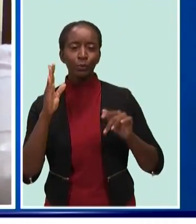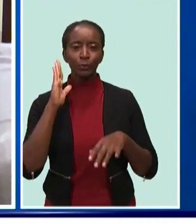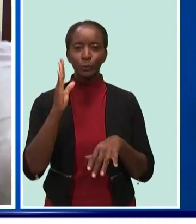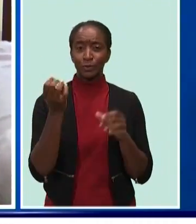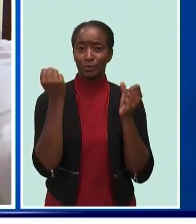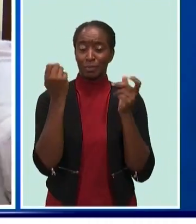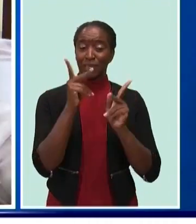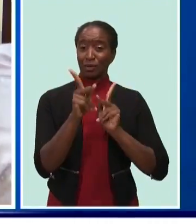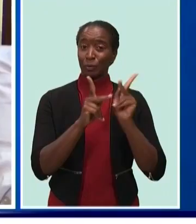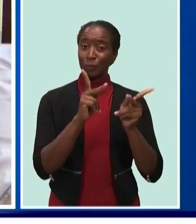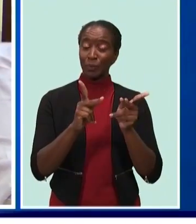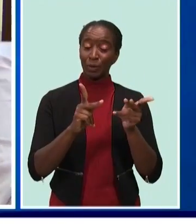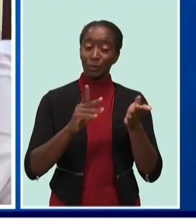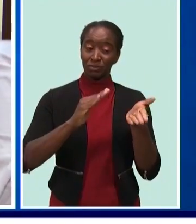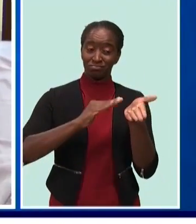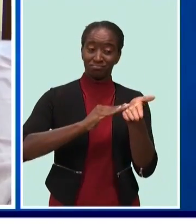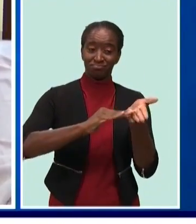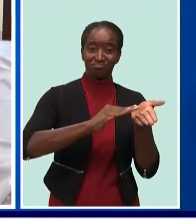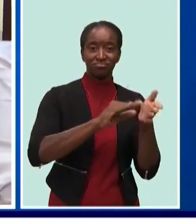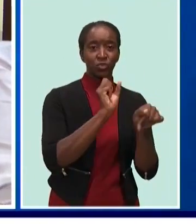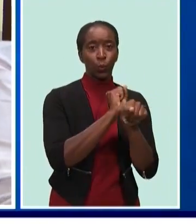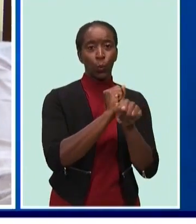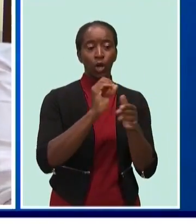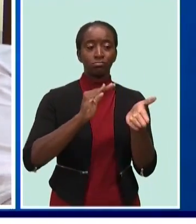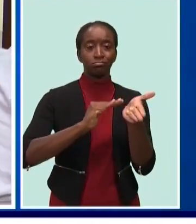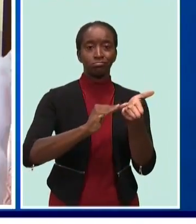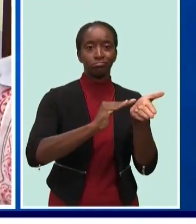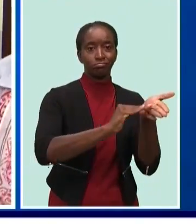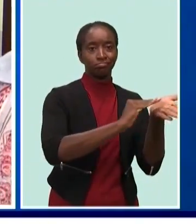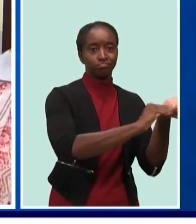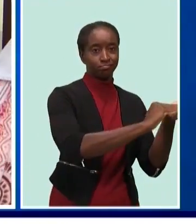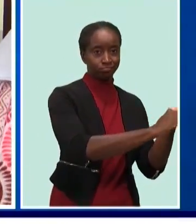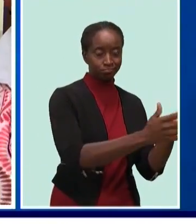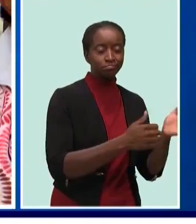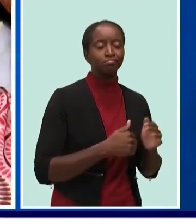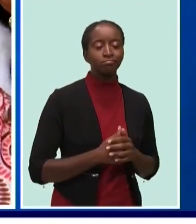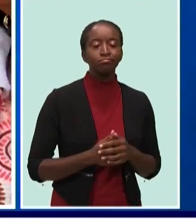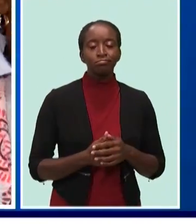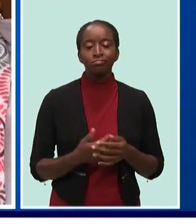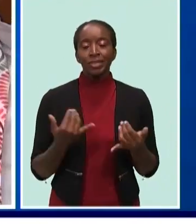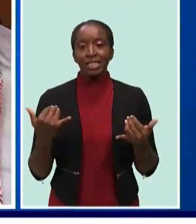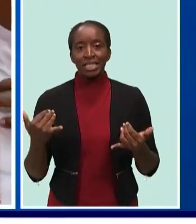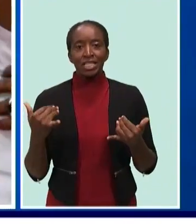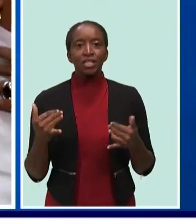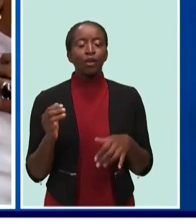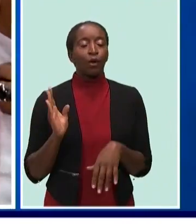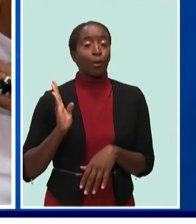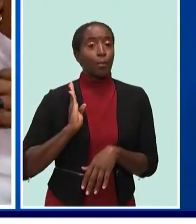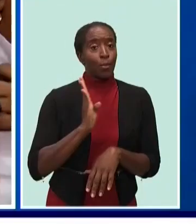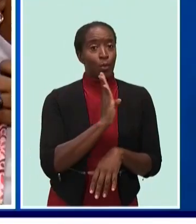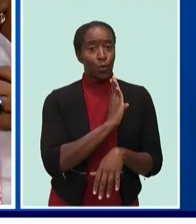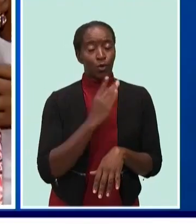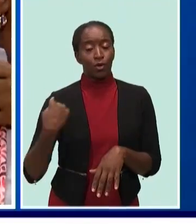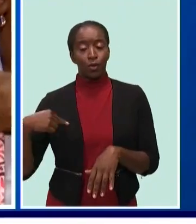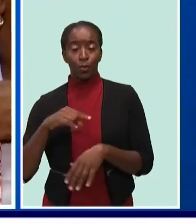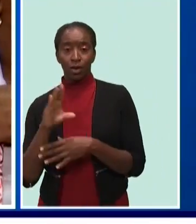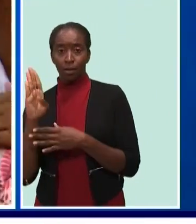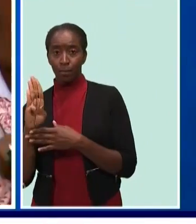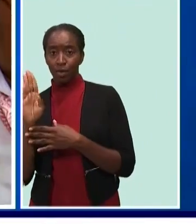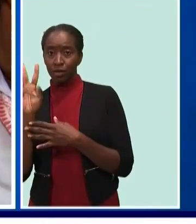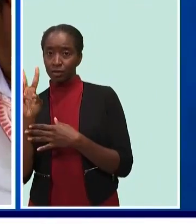not commenced. We are still at the stage where we are in discussion with the board, awaiting a full presentation on